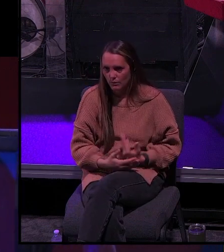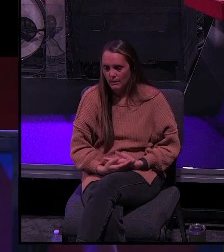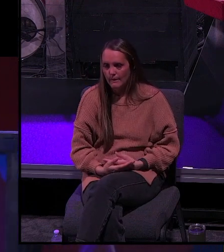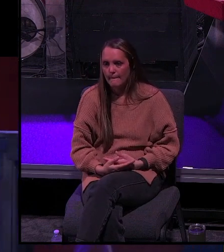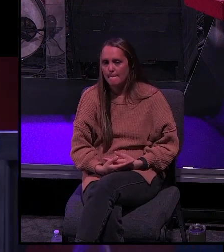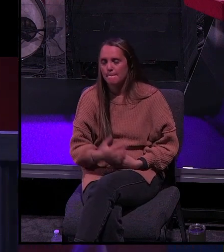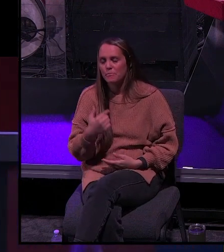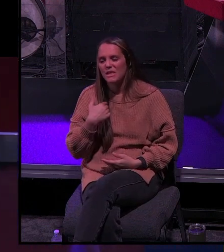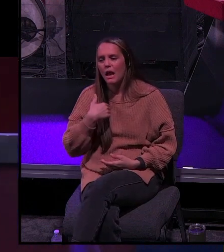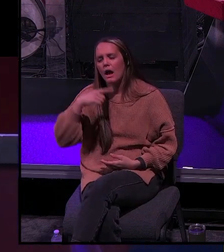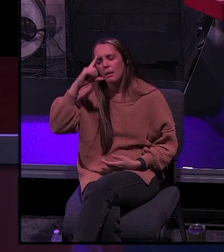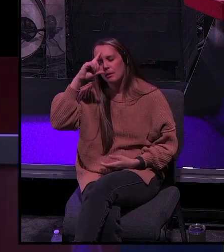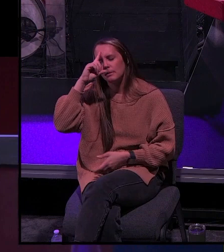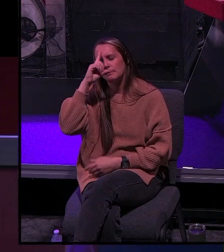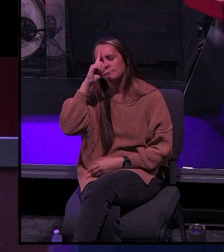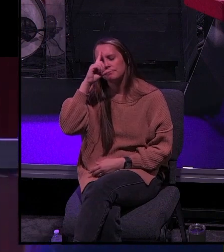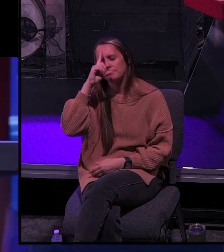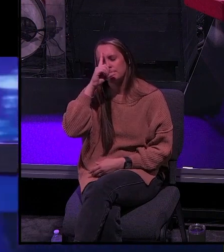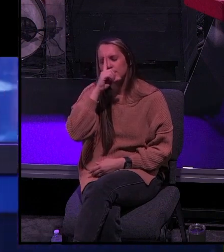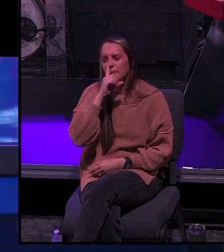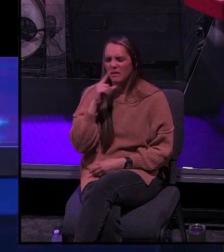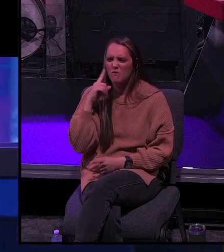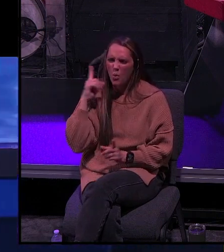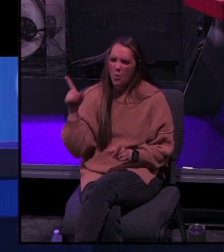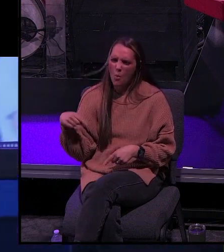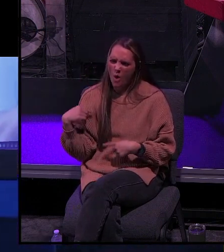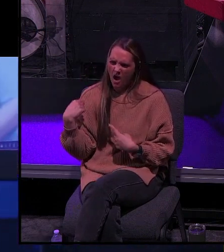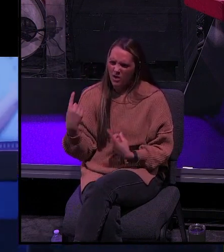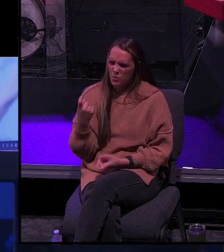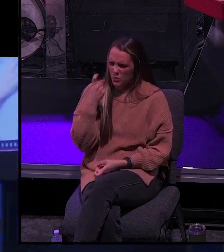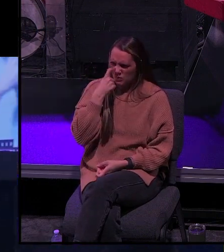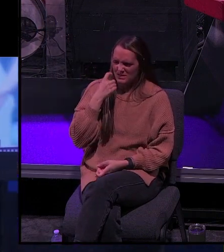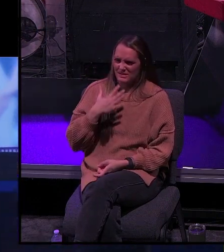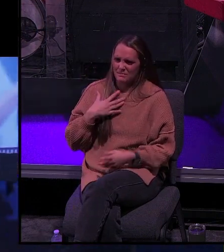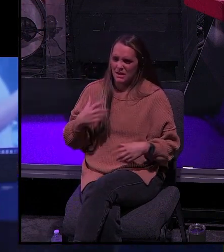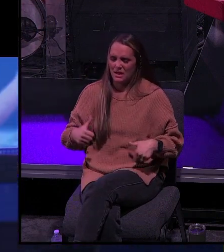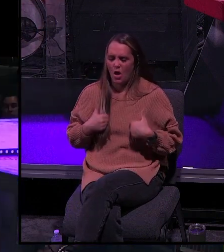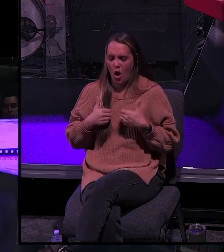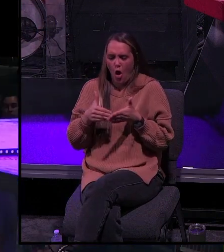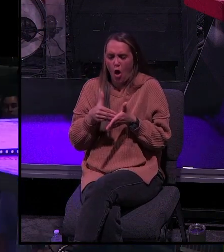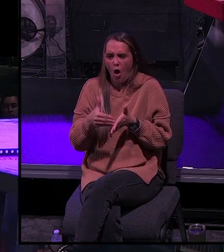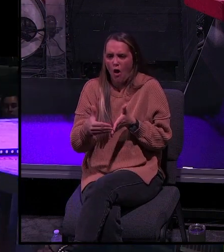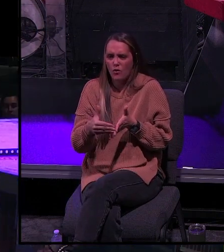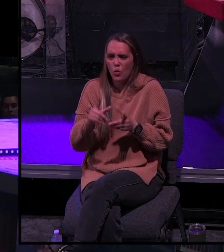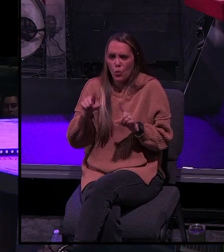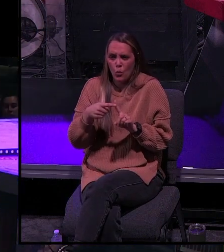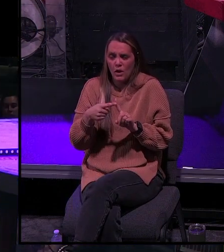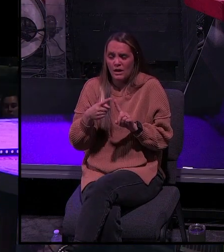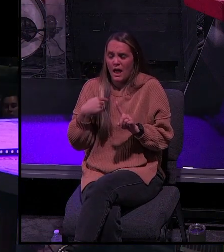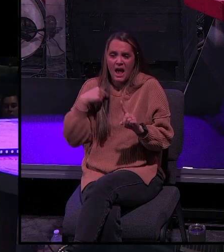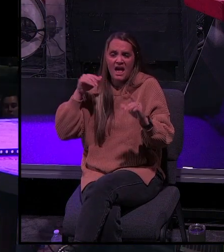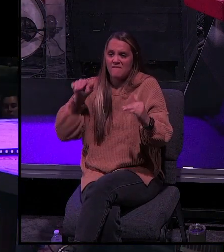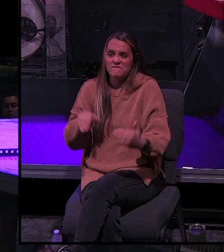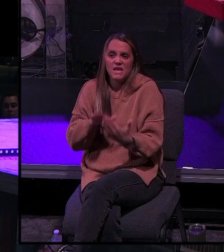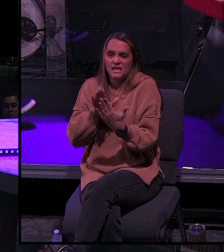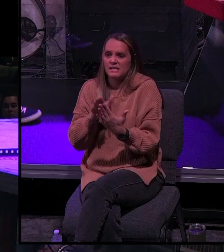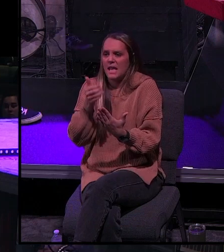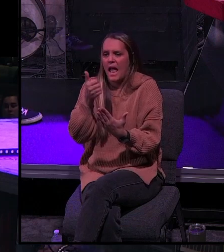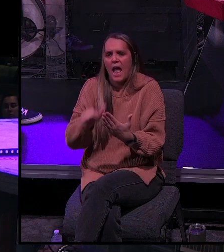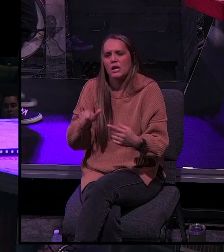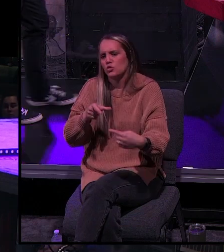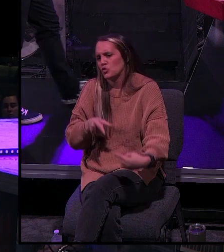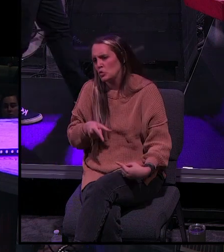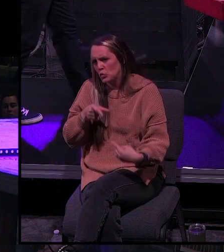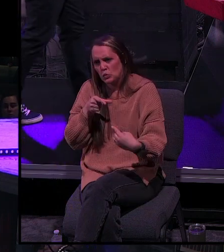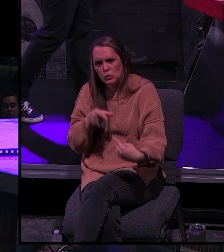I've been thinking about this quite a bit, actually, recently in my life, about how oftentimes whenever I face anything, any kind of hardship, any kind of